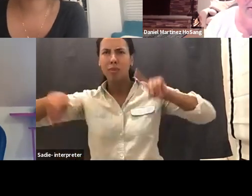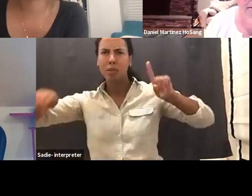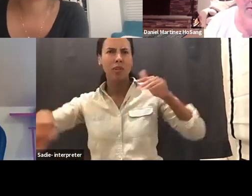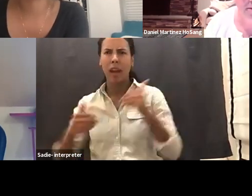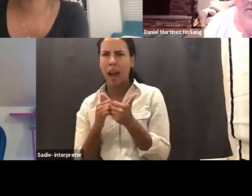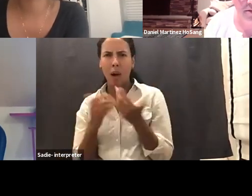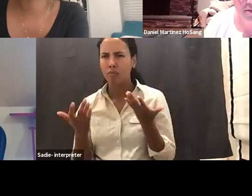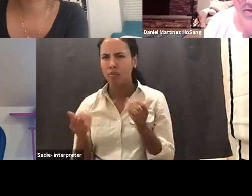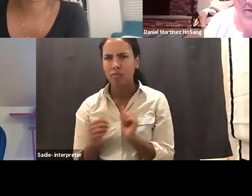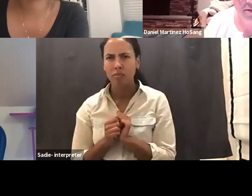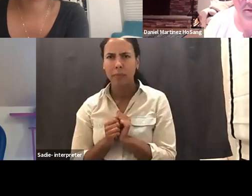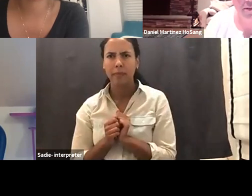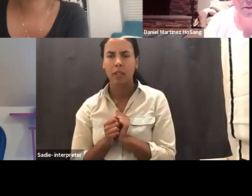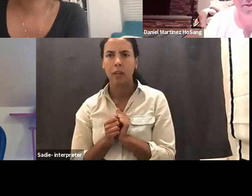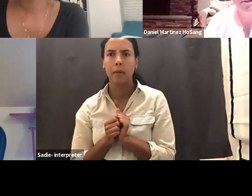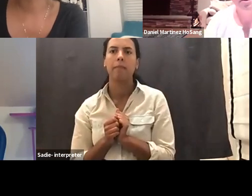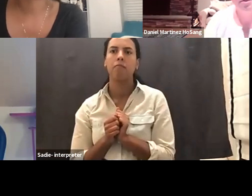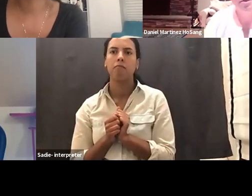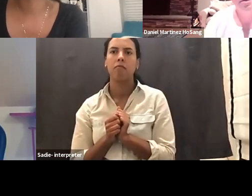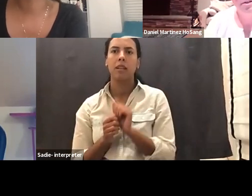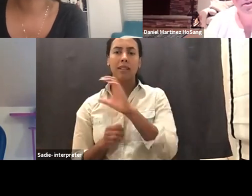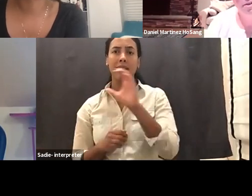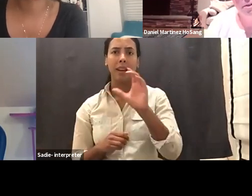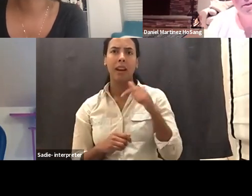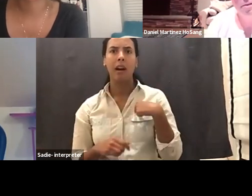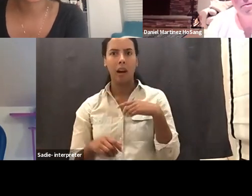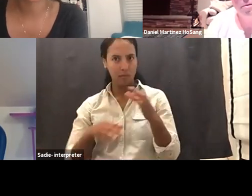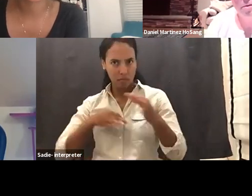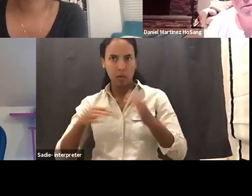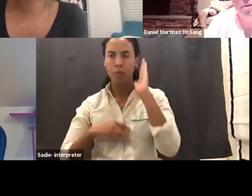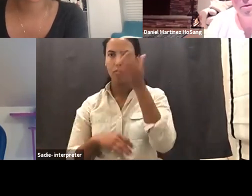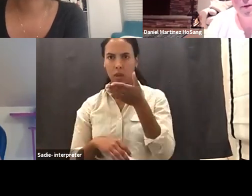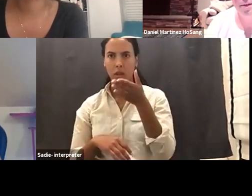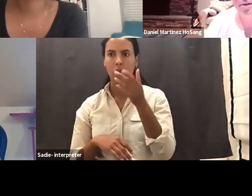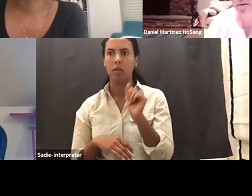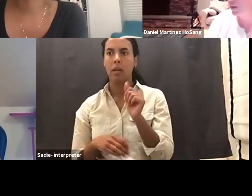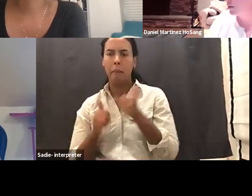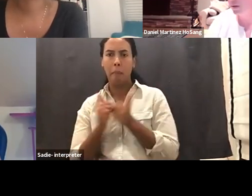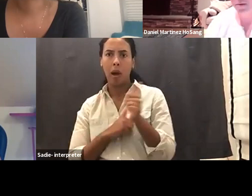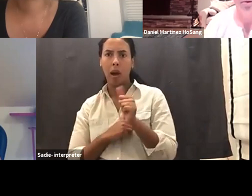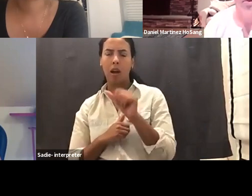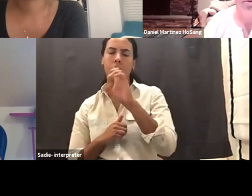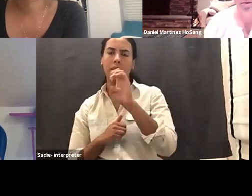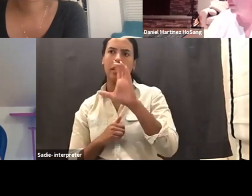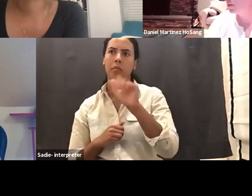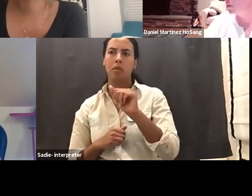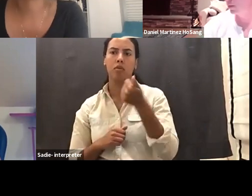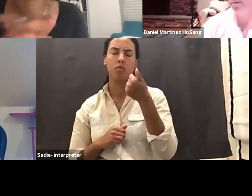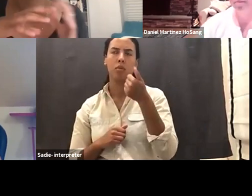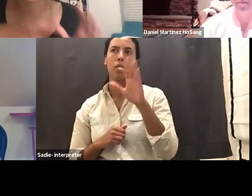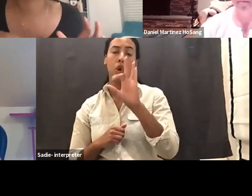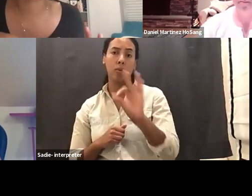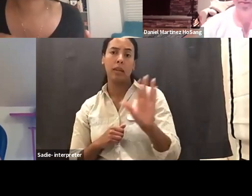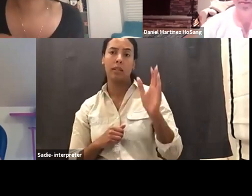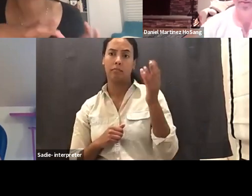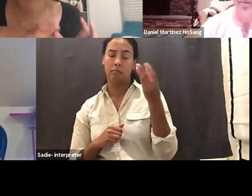bit of background about the CAA. It was passed in December of 2019, actually after a considerable amount of pushback. For a while,